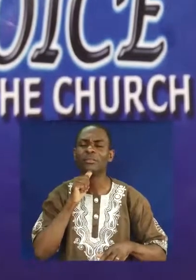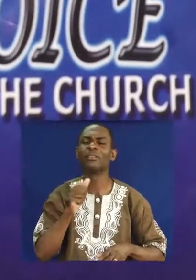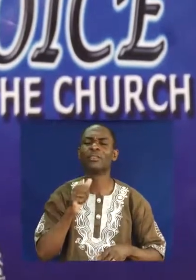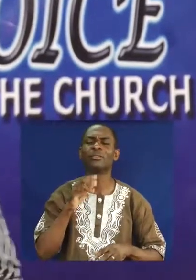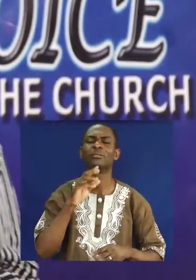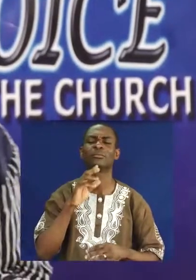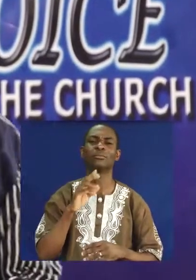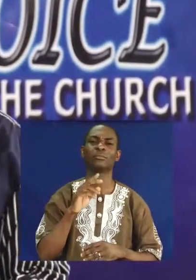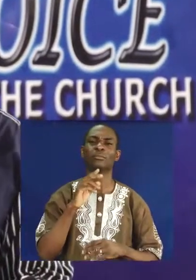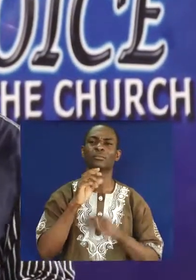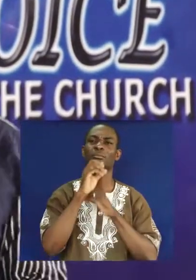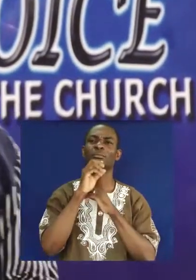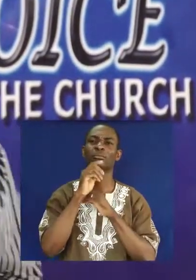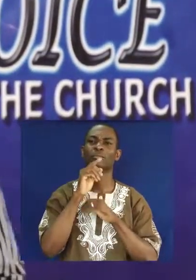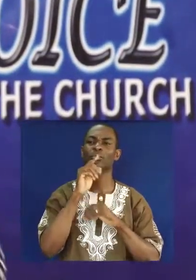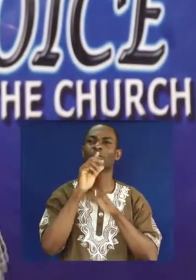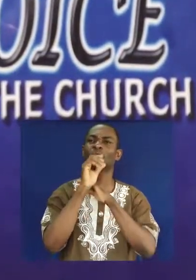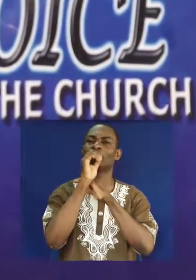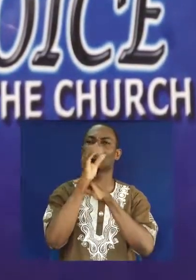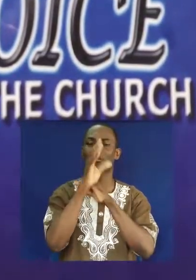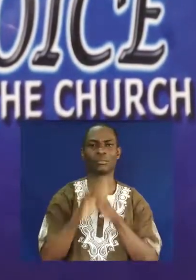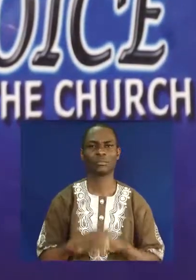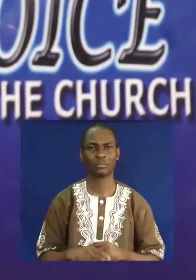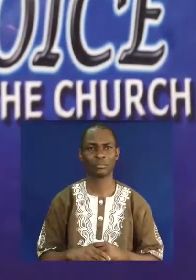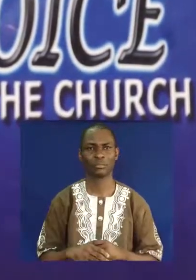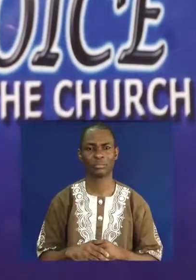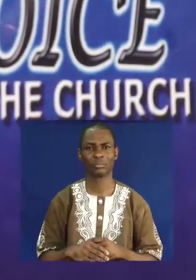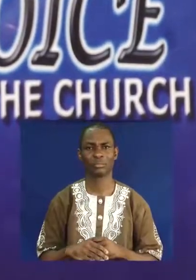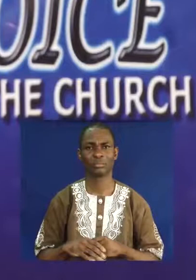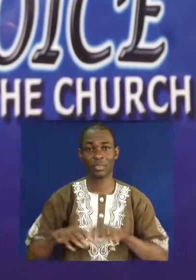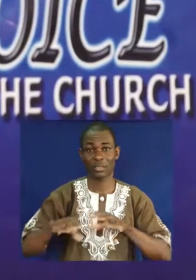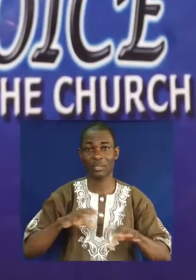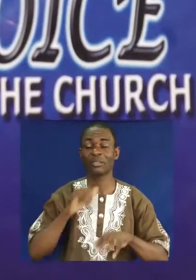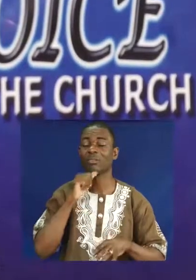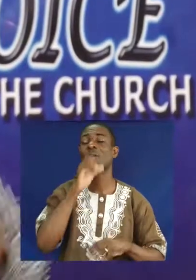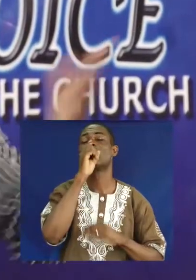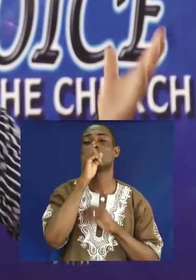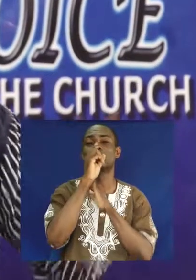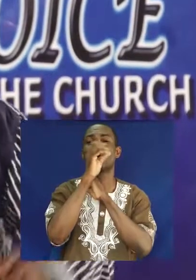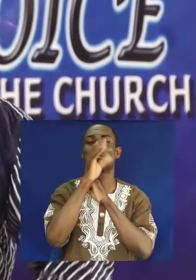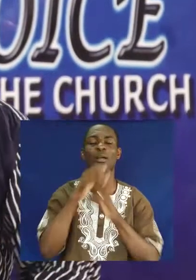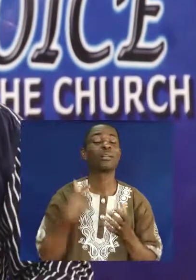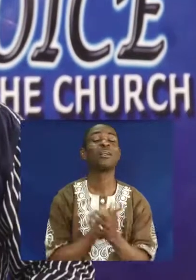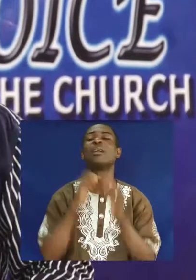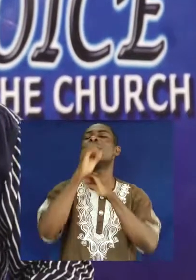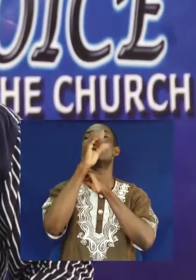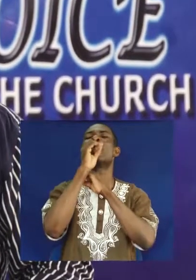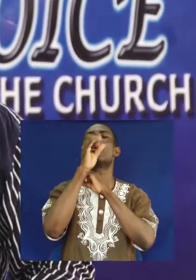democracy ah brofo dia bae se ye bie no wo hwe kwa ye nam so se ye de practice democracy ya oh nimdie entra so